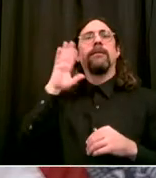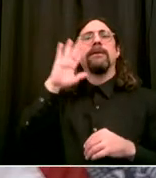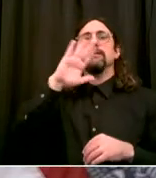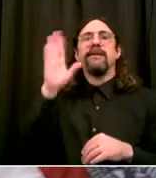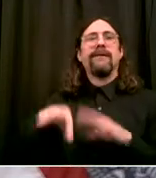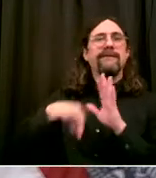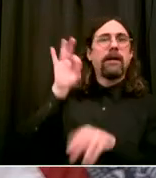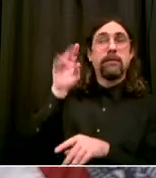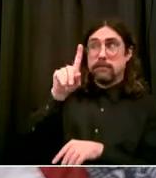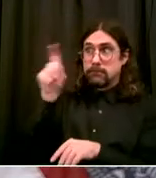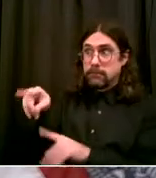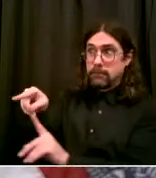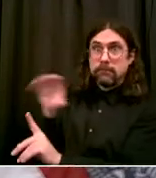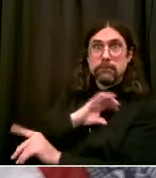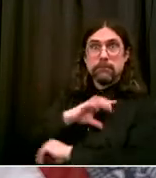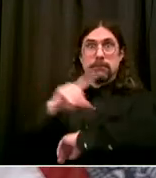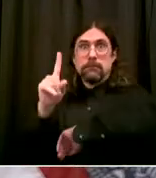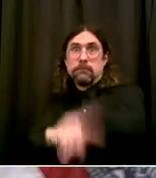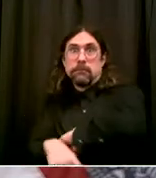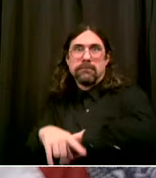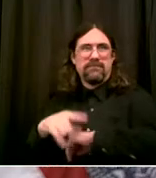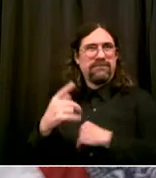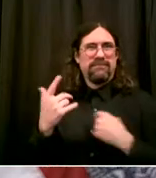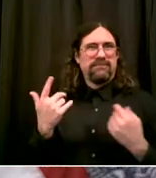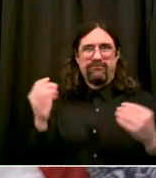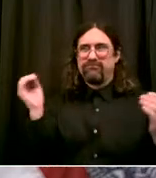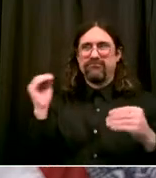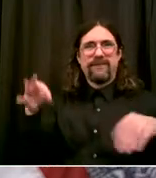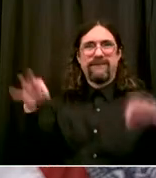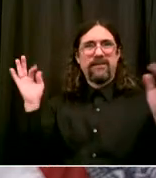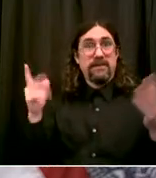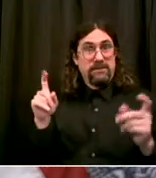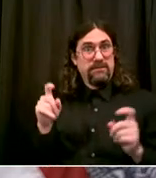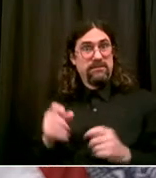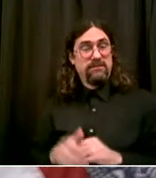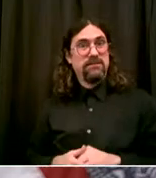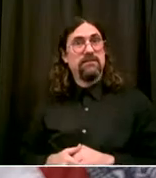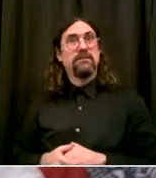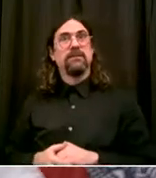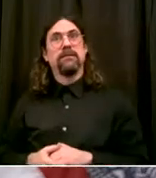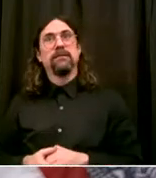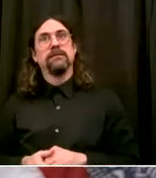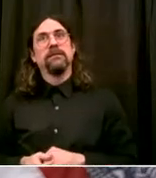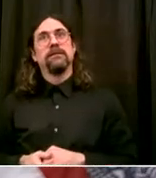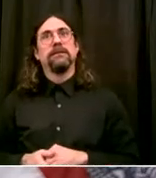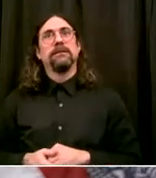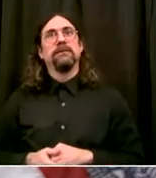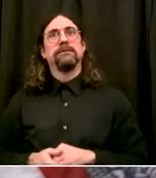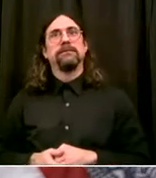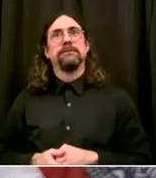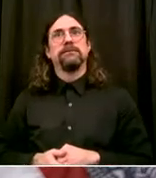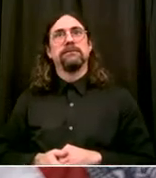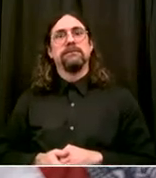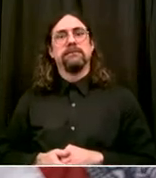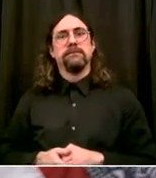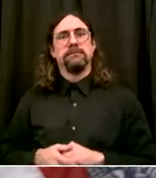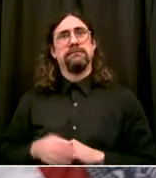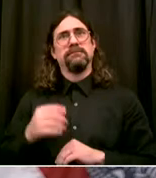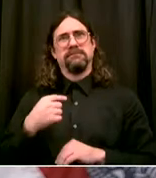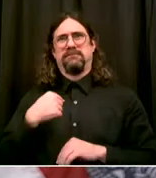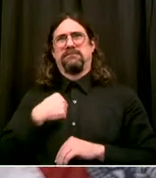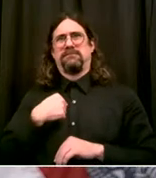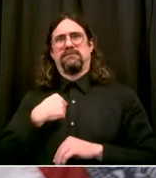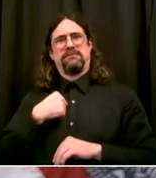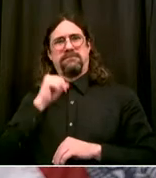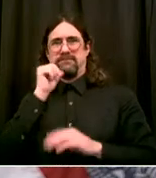from the law department, that lawsuit still is standing in the way of the disclosure of a lot of information we're